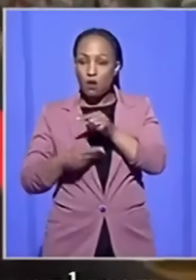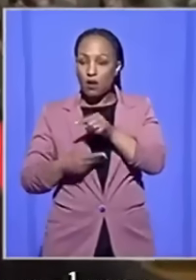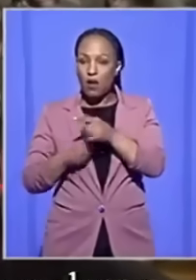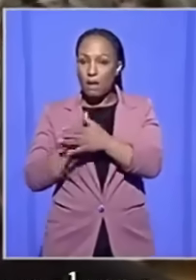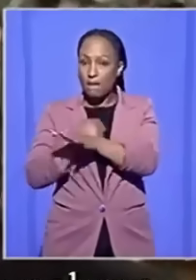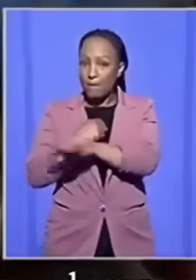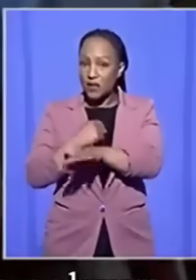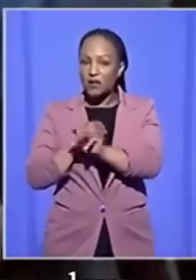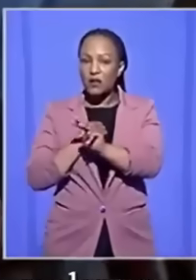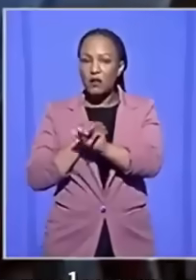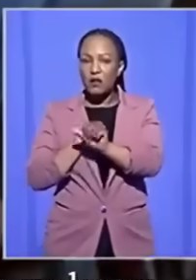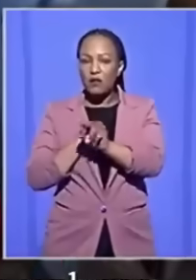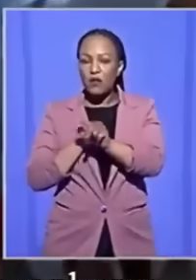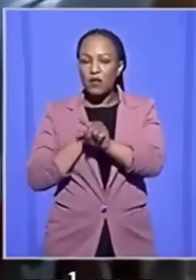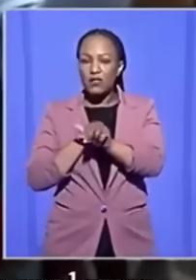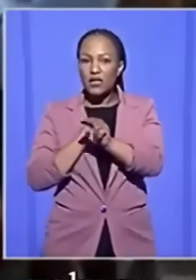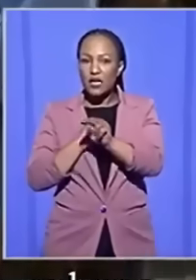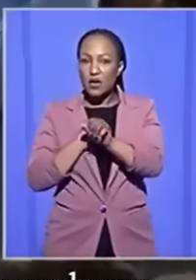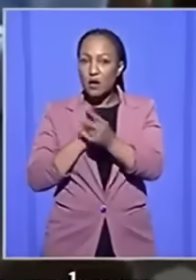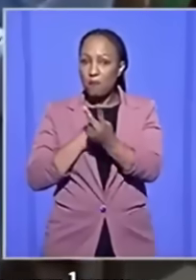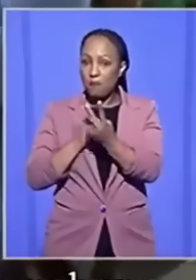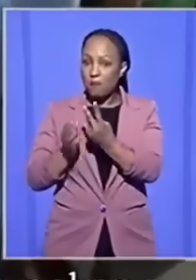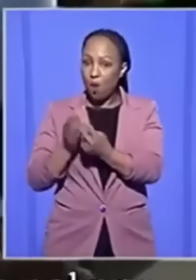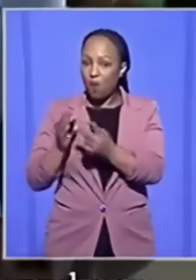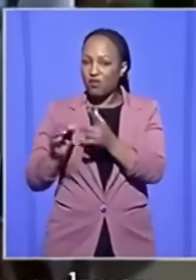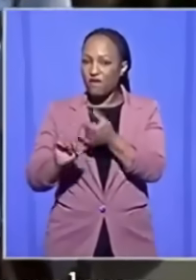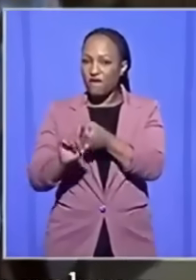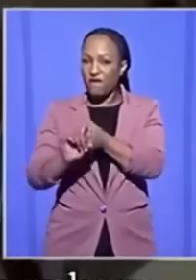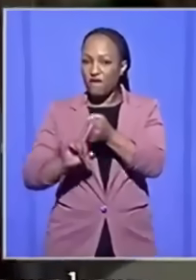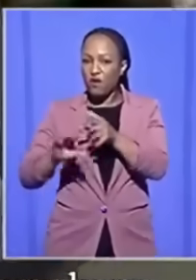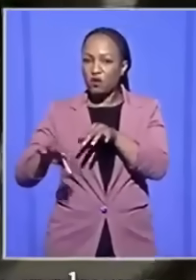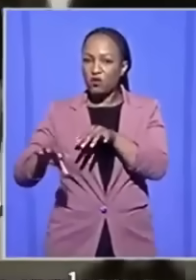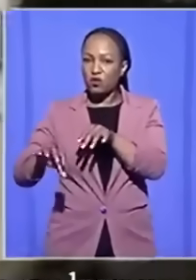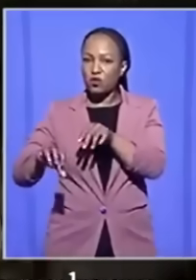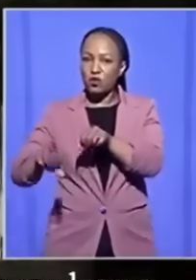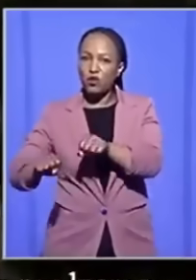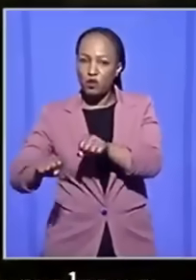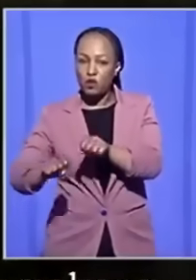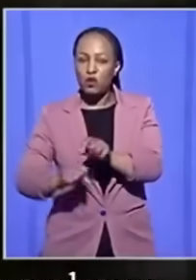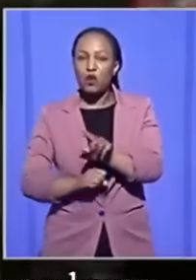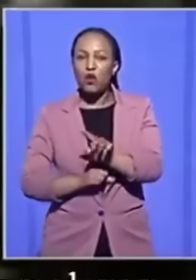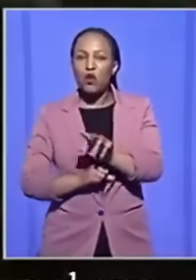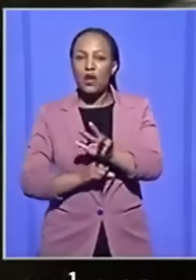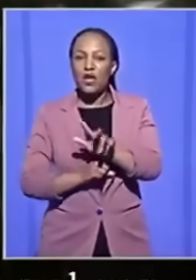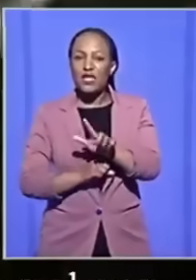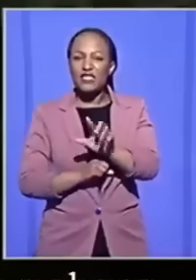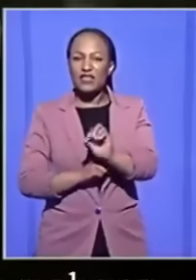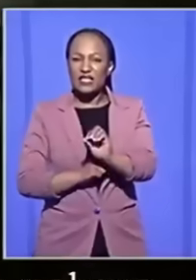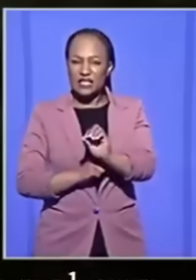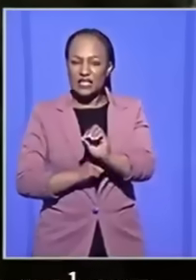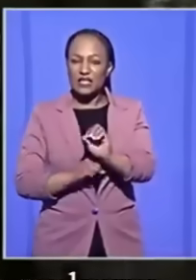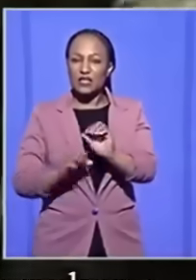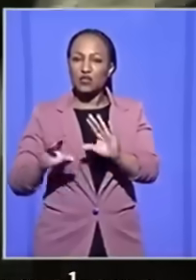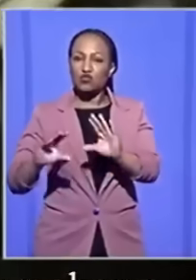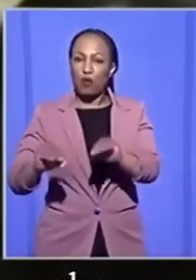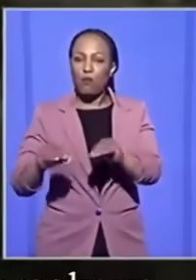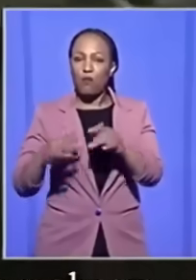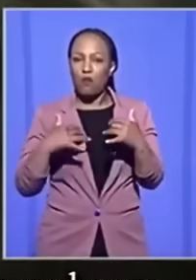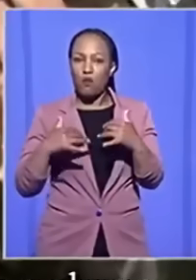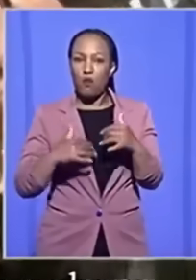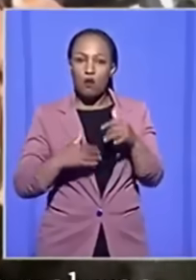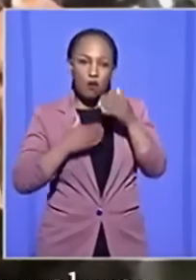eo. Ntwa eno e khotlile dingwaga tsa bo 1970 di ya bokhutlong mme Morocco ya gapa dikarolo